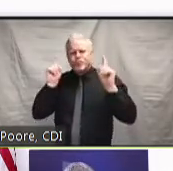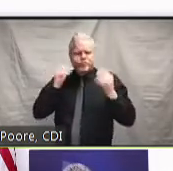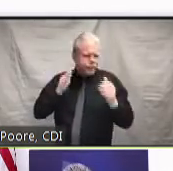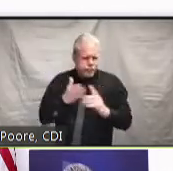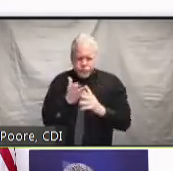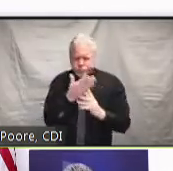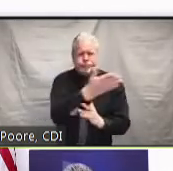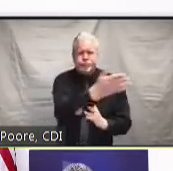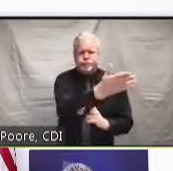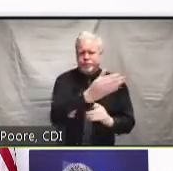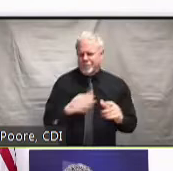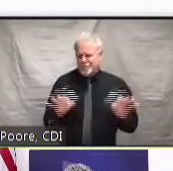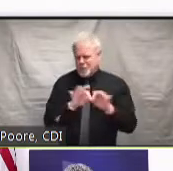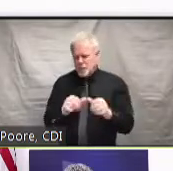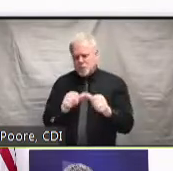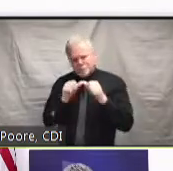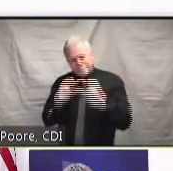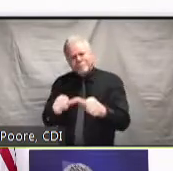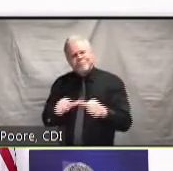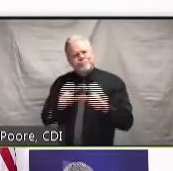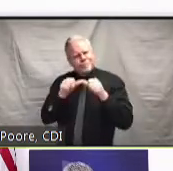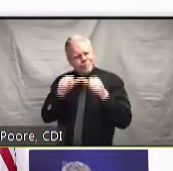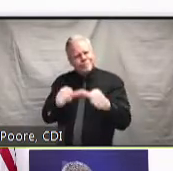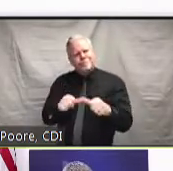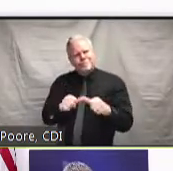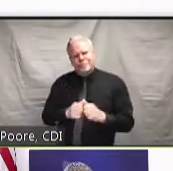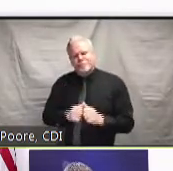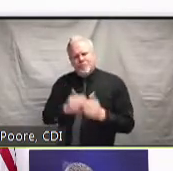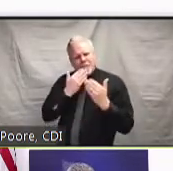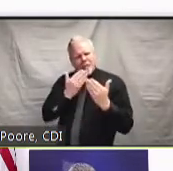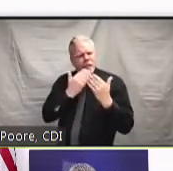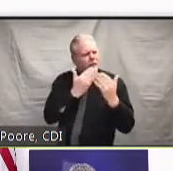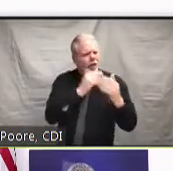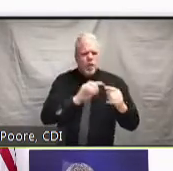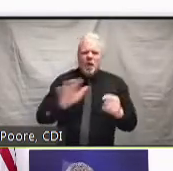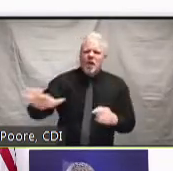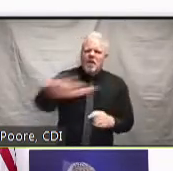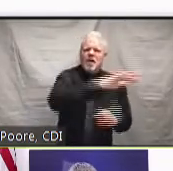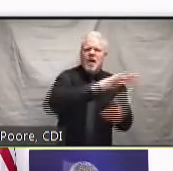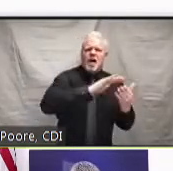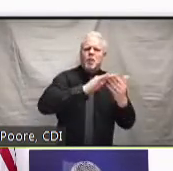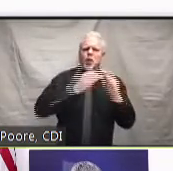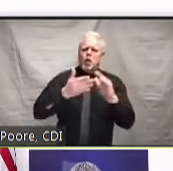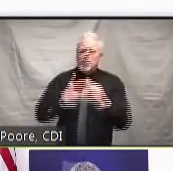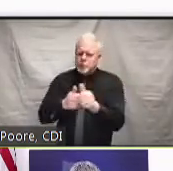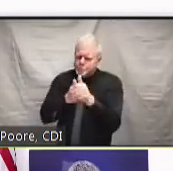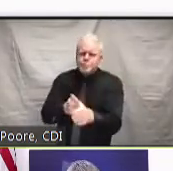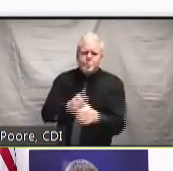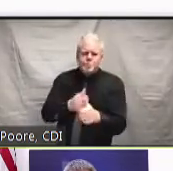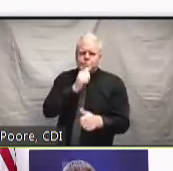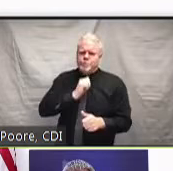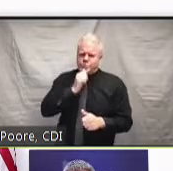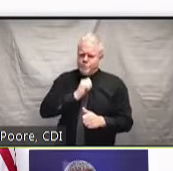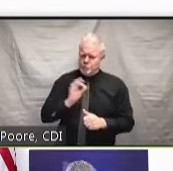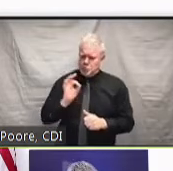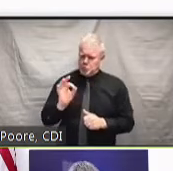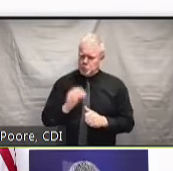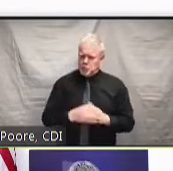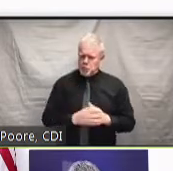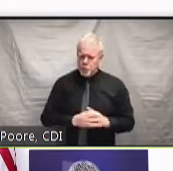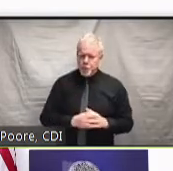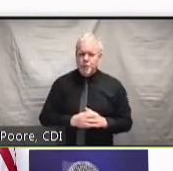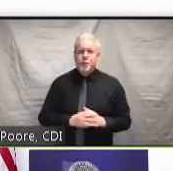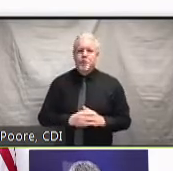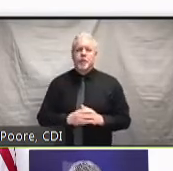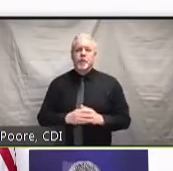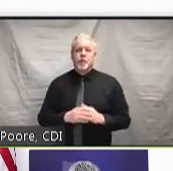to the community for your efforts. We're about a month and a half into the vaccination effort, and in our third week this is our third week utilizing